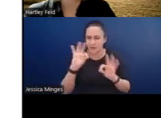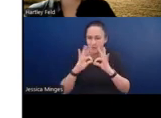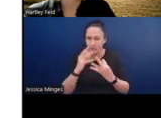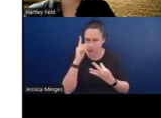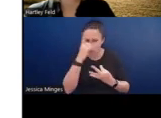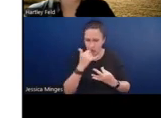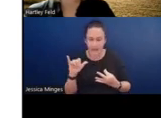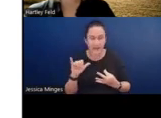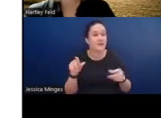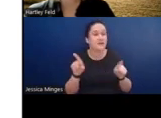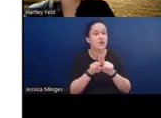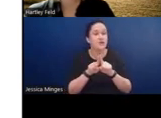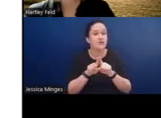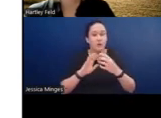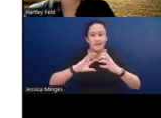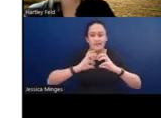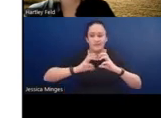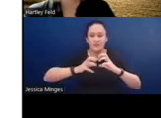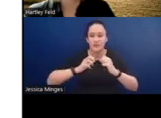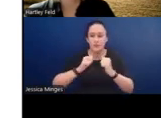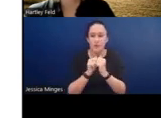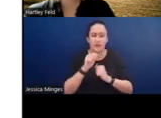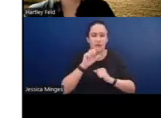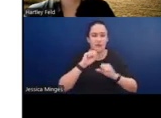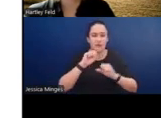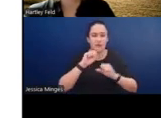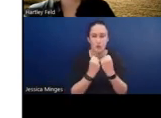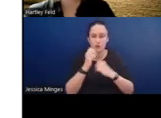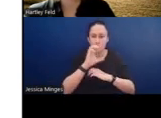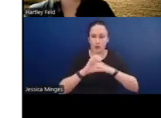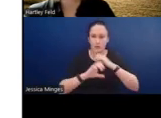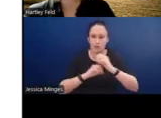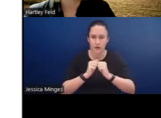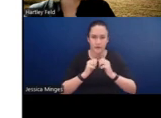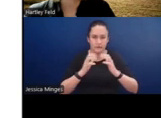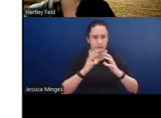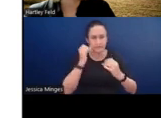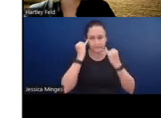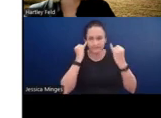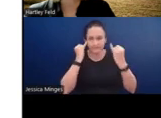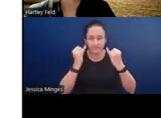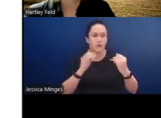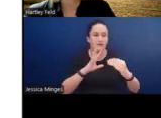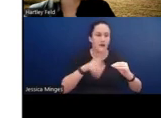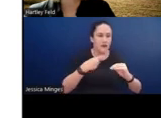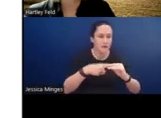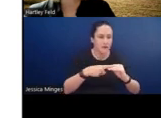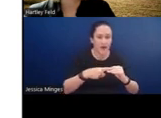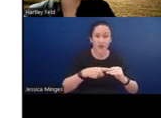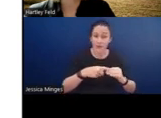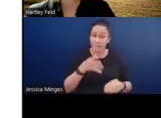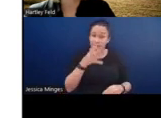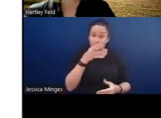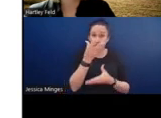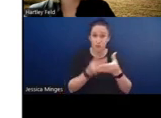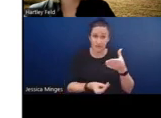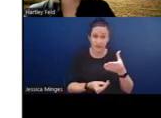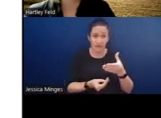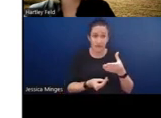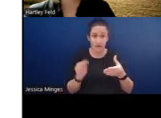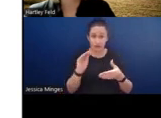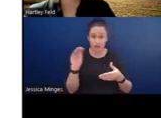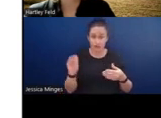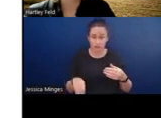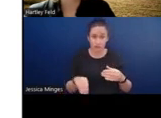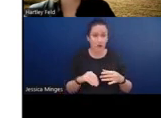there's this intersectionality of social constructs. We talked about maternal mortality, and the literature,